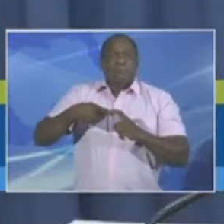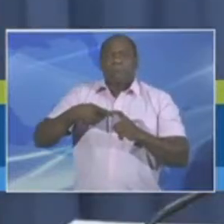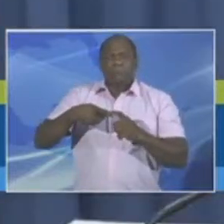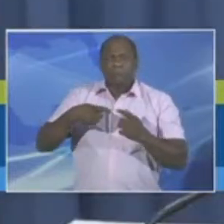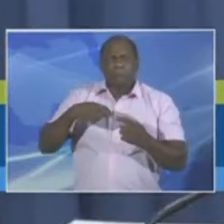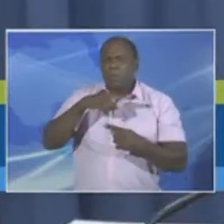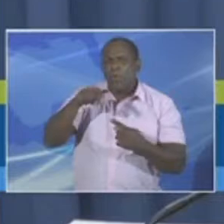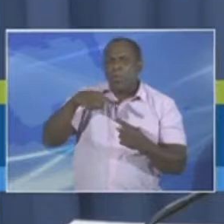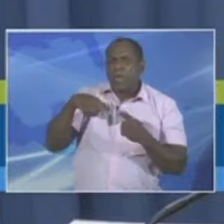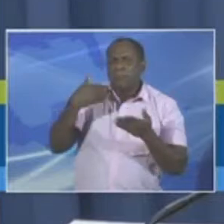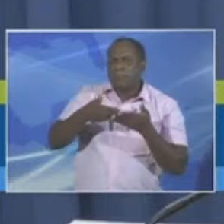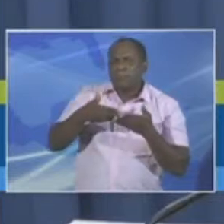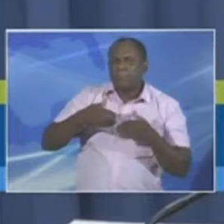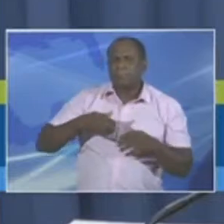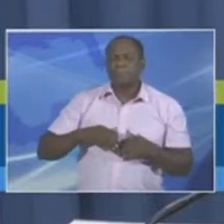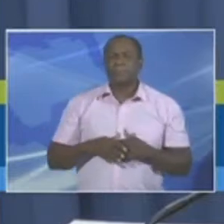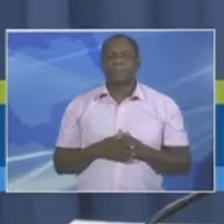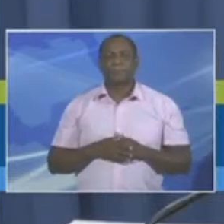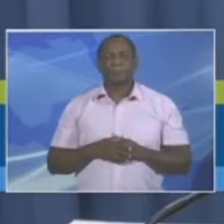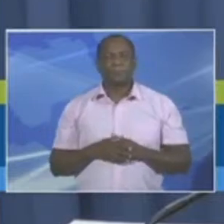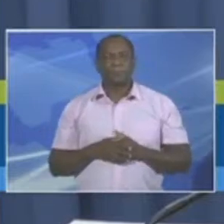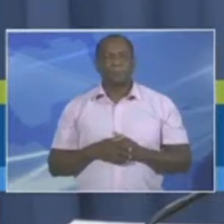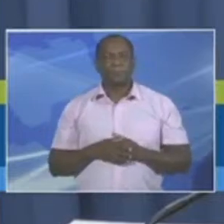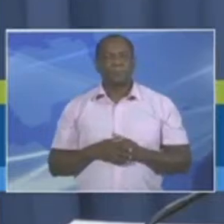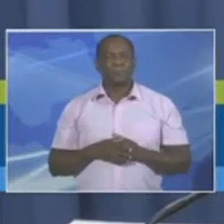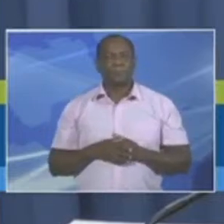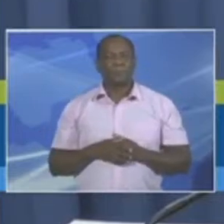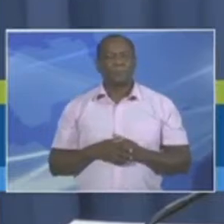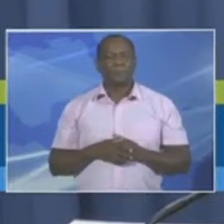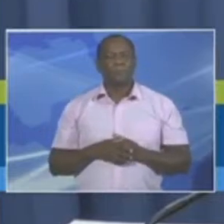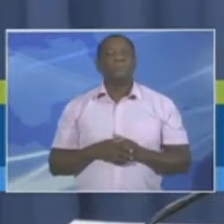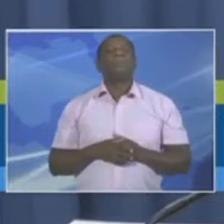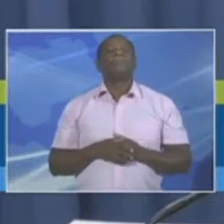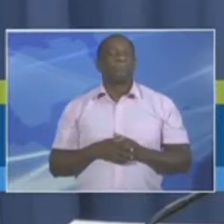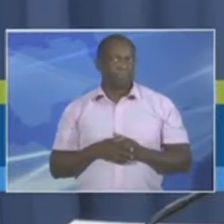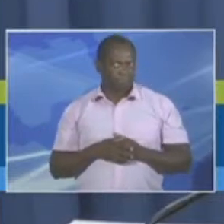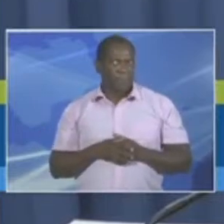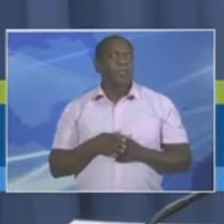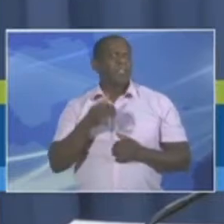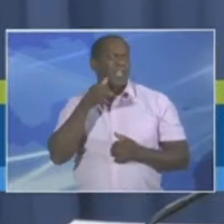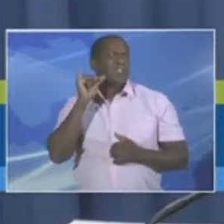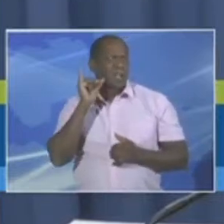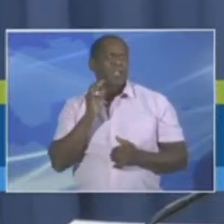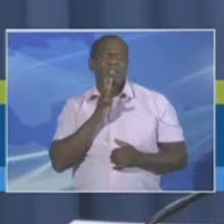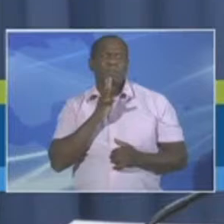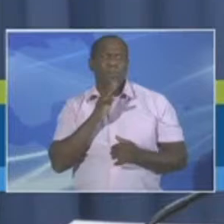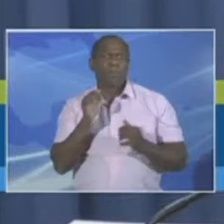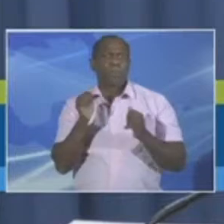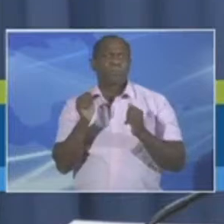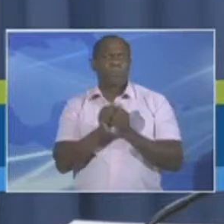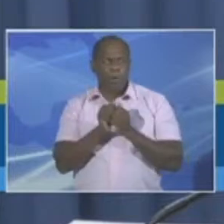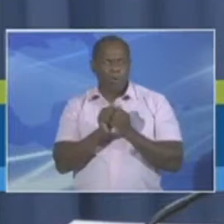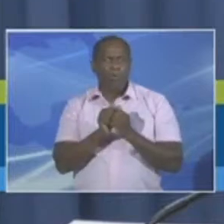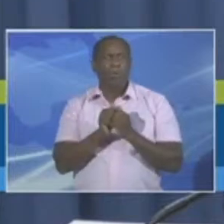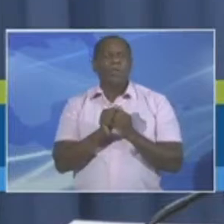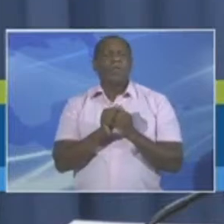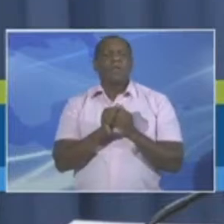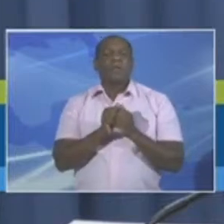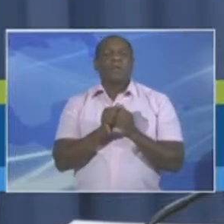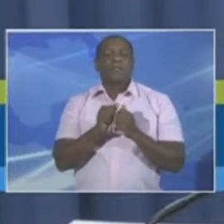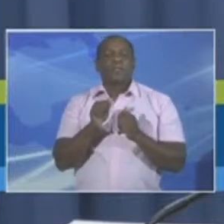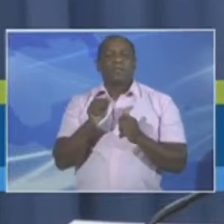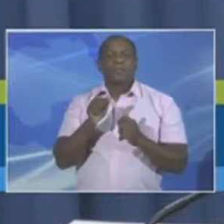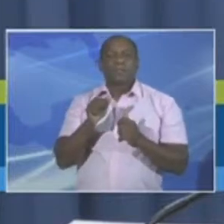to His Excellency yesterday. We are making the arrangements. We have no firm date as yet. As soon as we have a